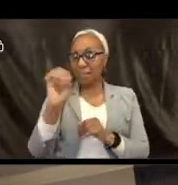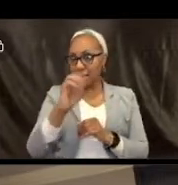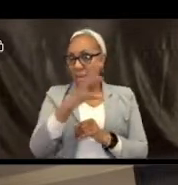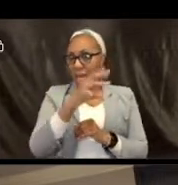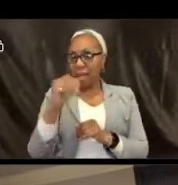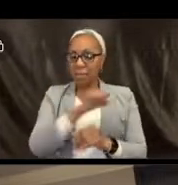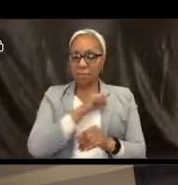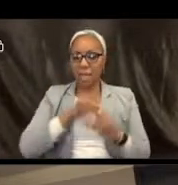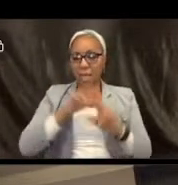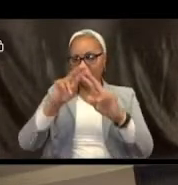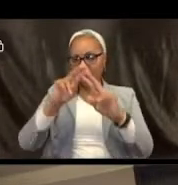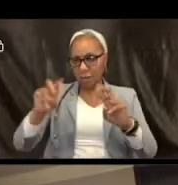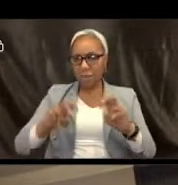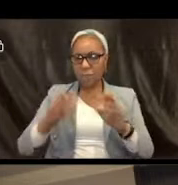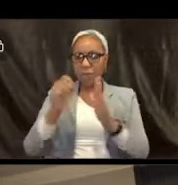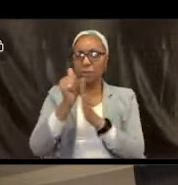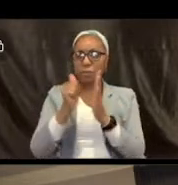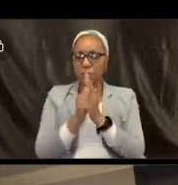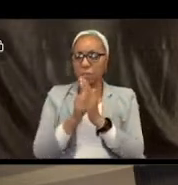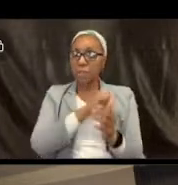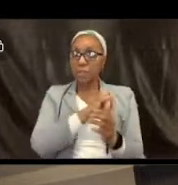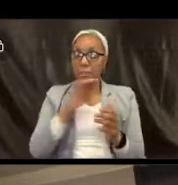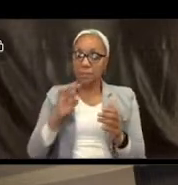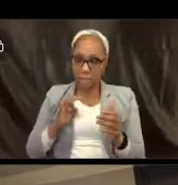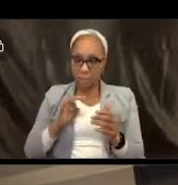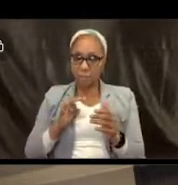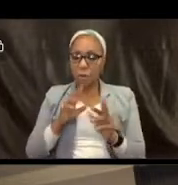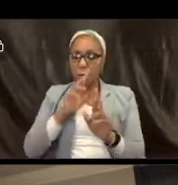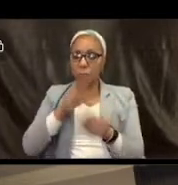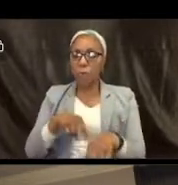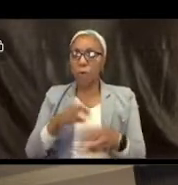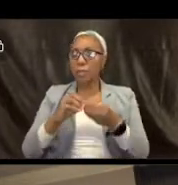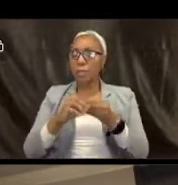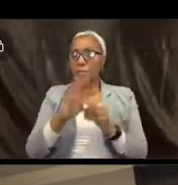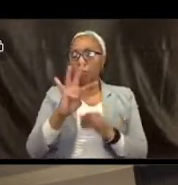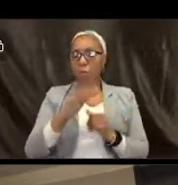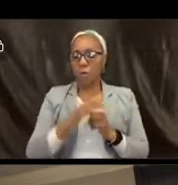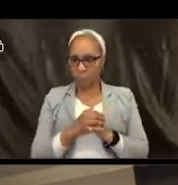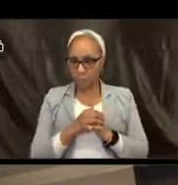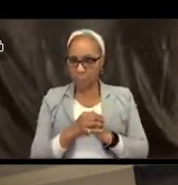of the agenda staff report. Item 4,